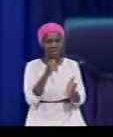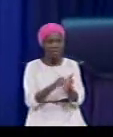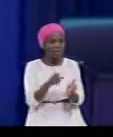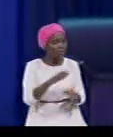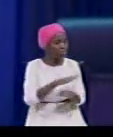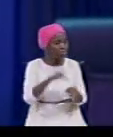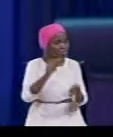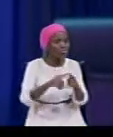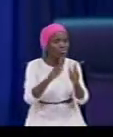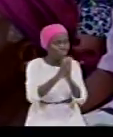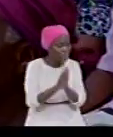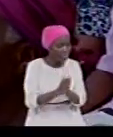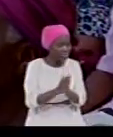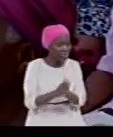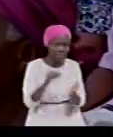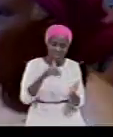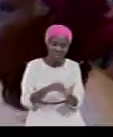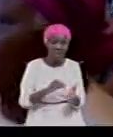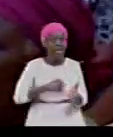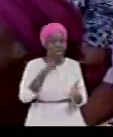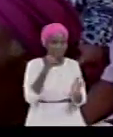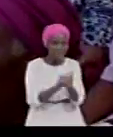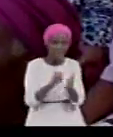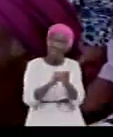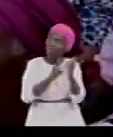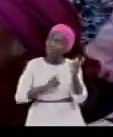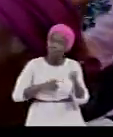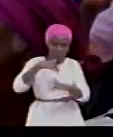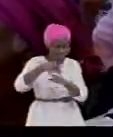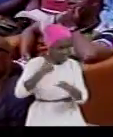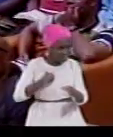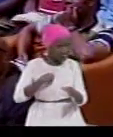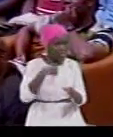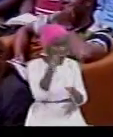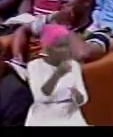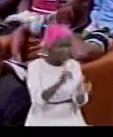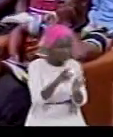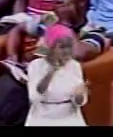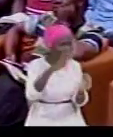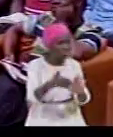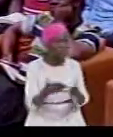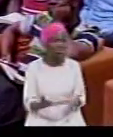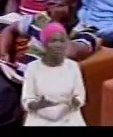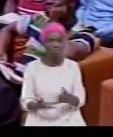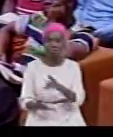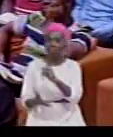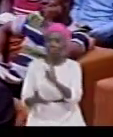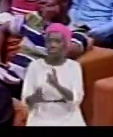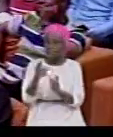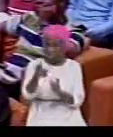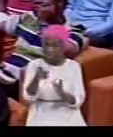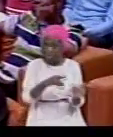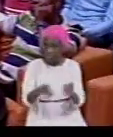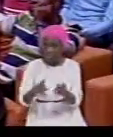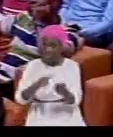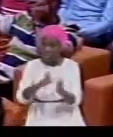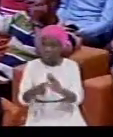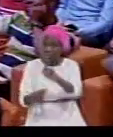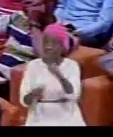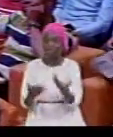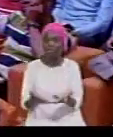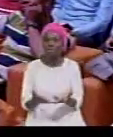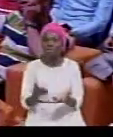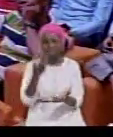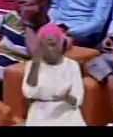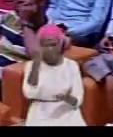sent me, you will die. Are you ready to die? Then why don't you leave them alone, those prayer houses